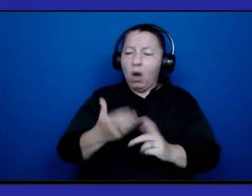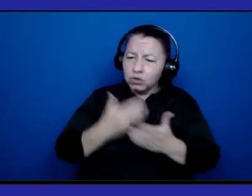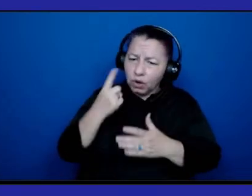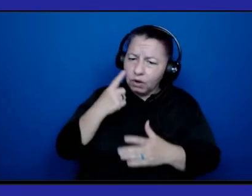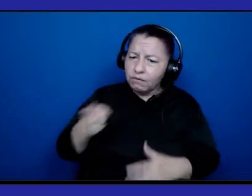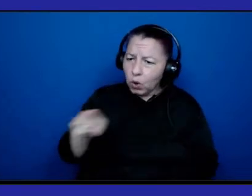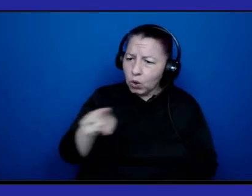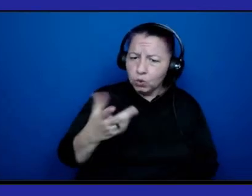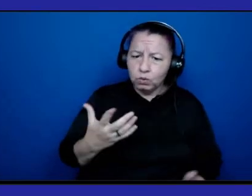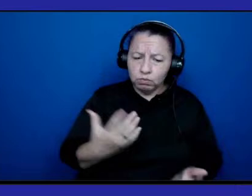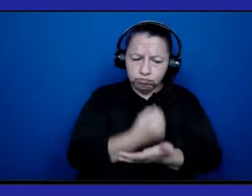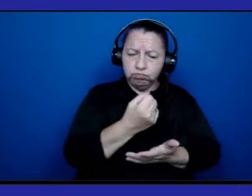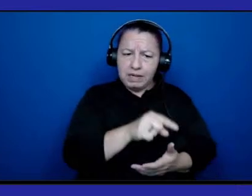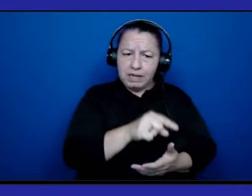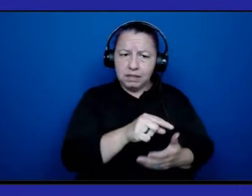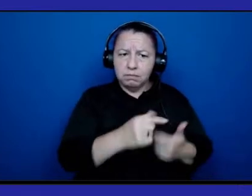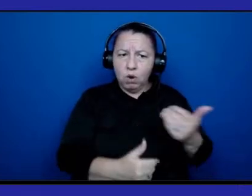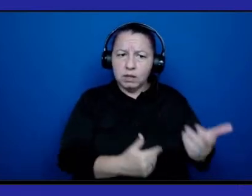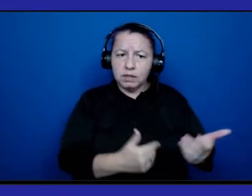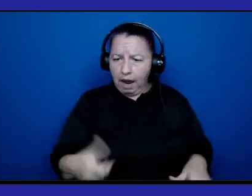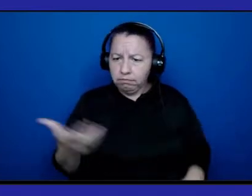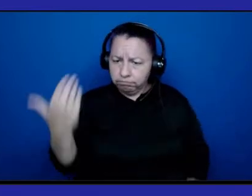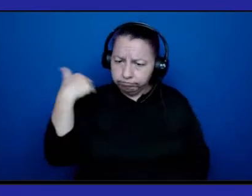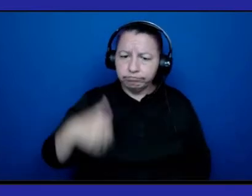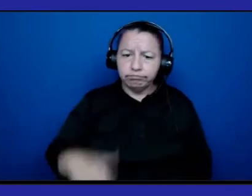right? Okay.